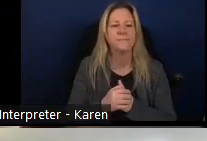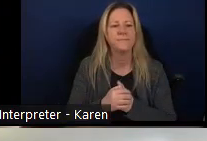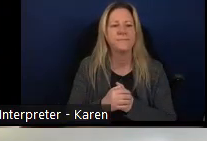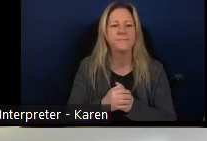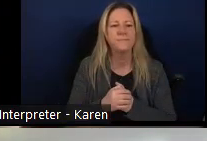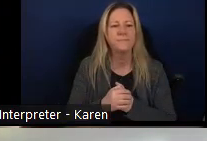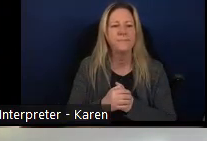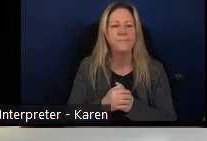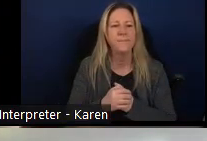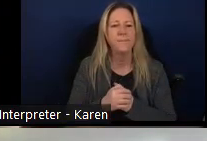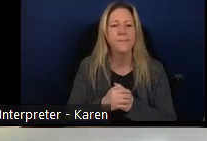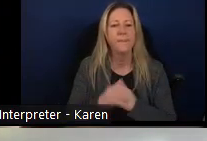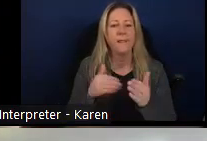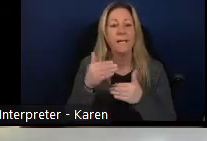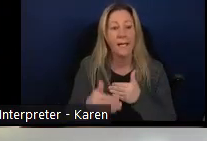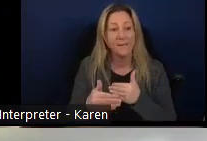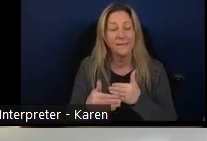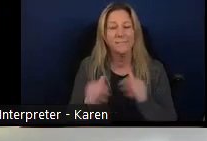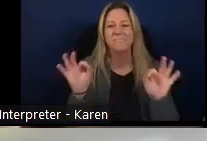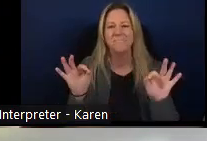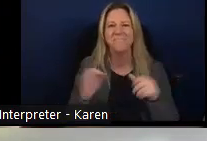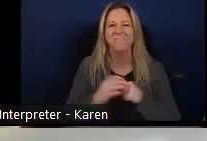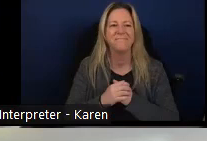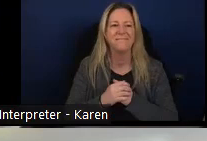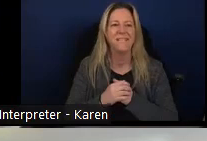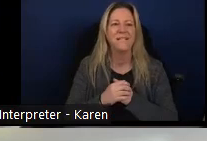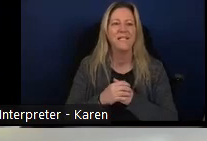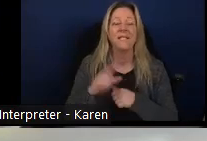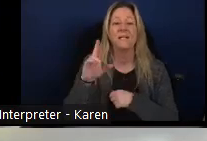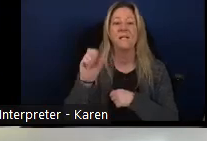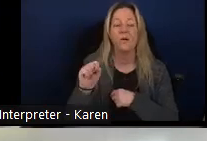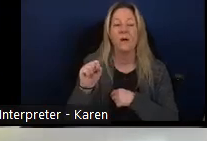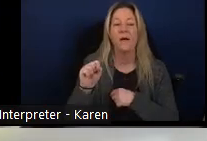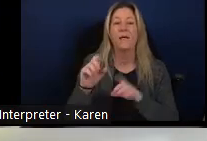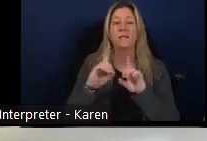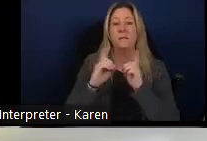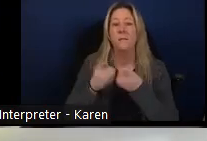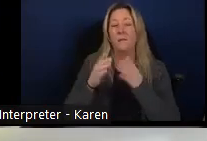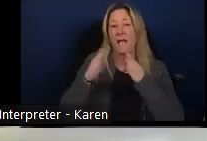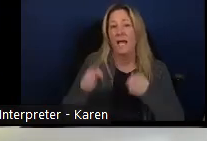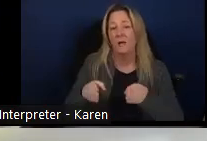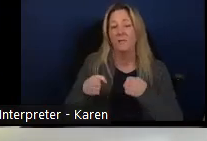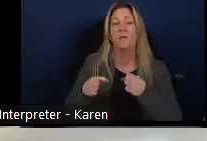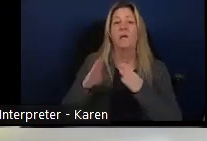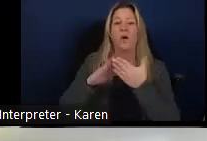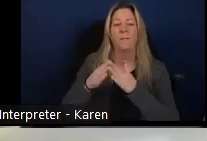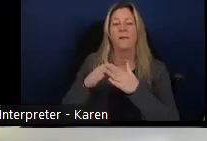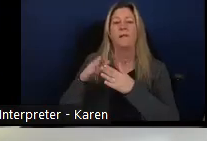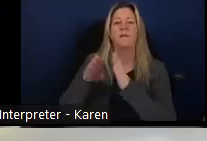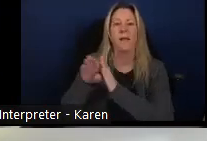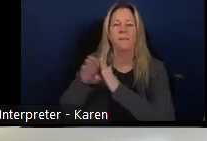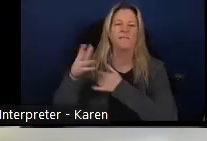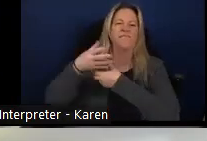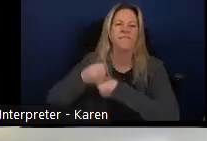So next slide, there we go. The U.S. Department of Housing and Urban Development, or HUD, as previously